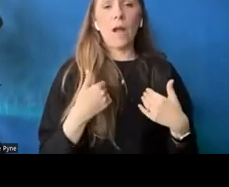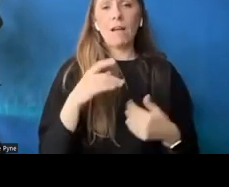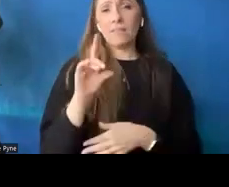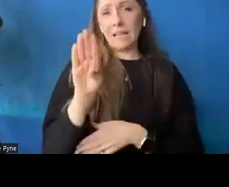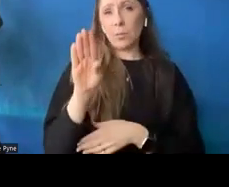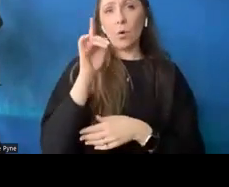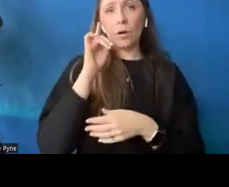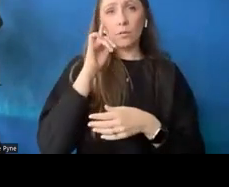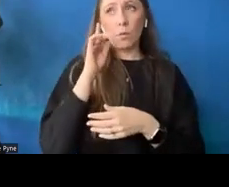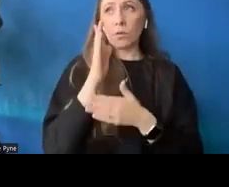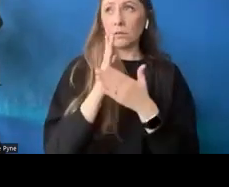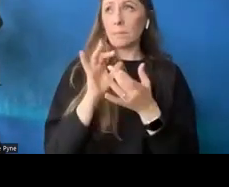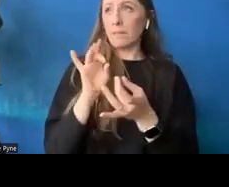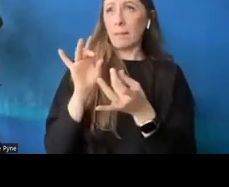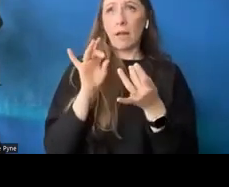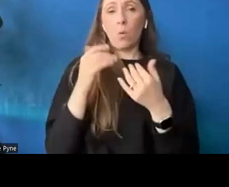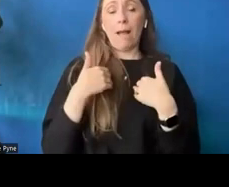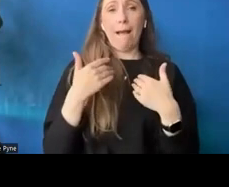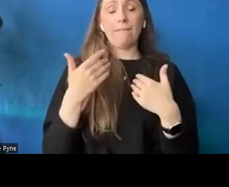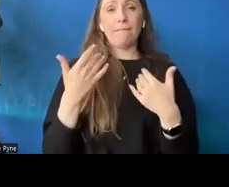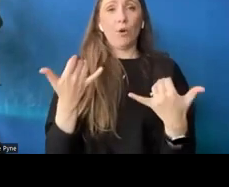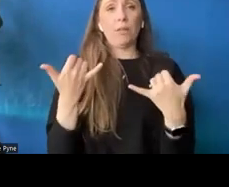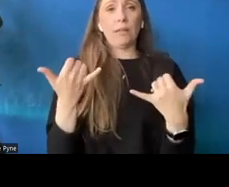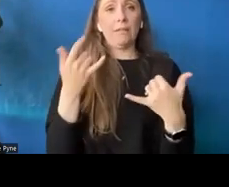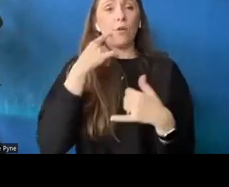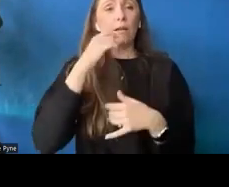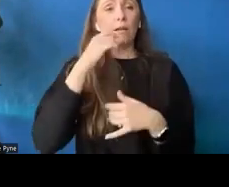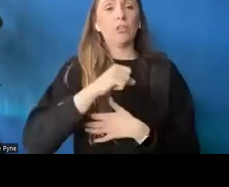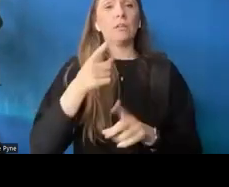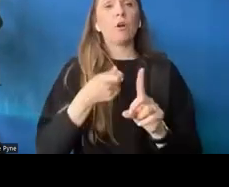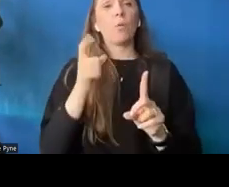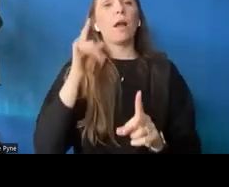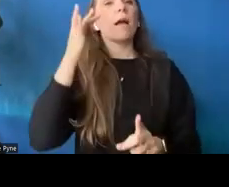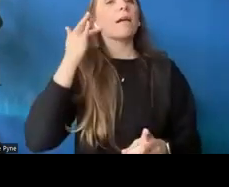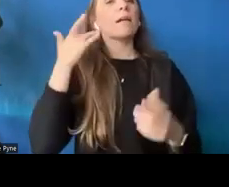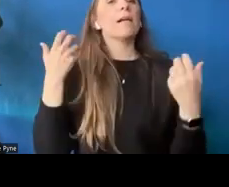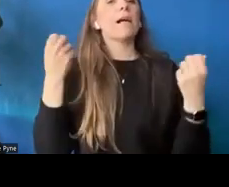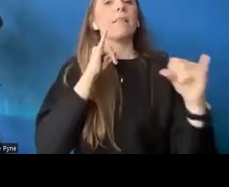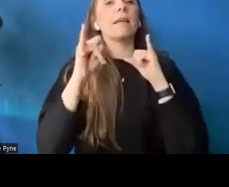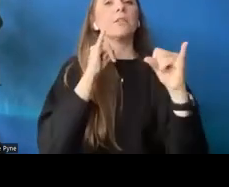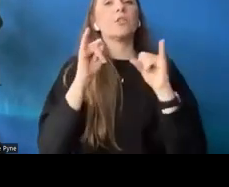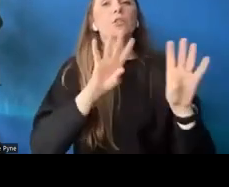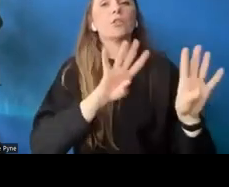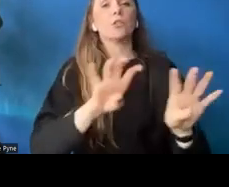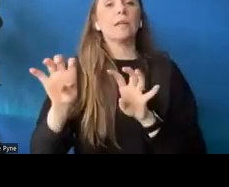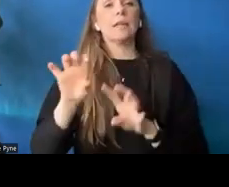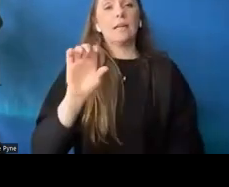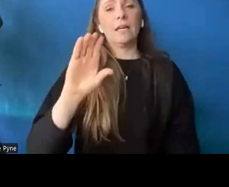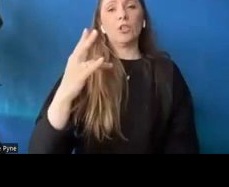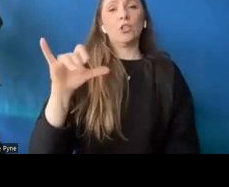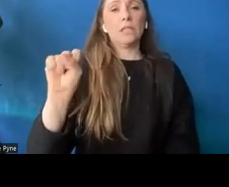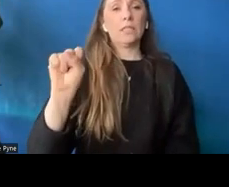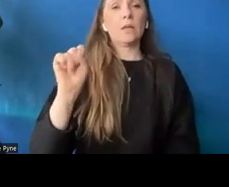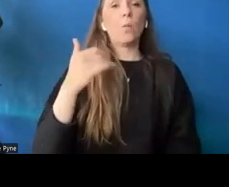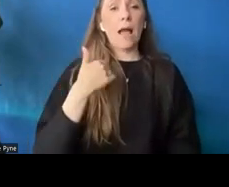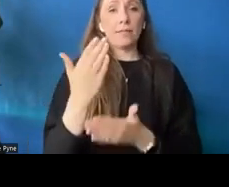today based on some of the data that we currently have on our data dashboard for aging, and that comes from the California Health Interview Survey, or AKA CHIS, and we pulled in some data